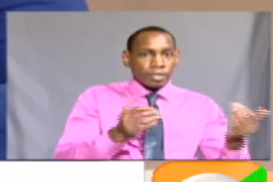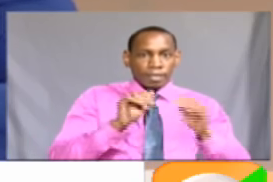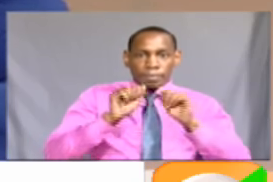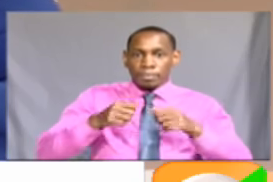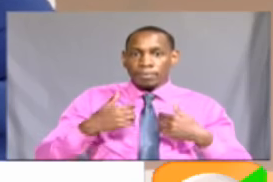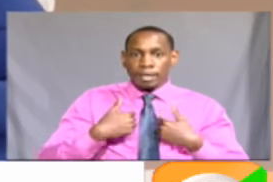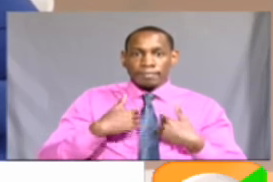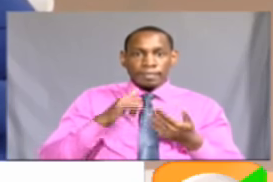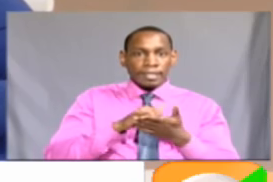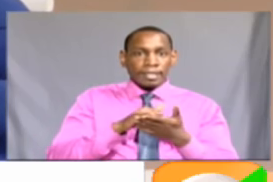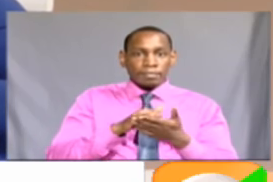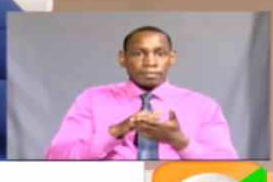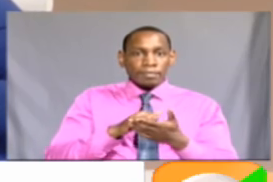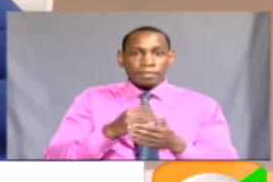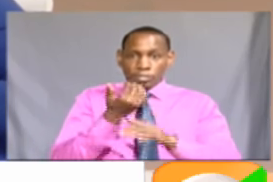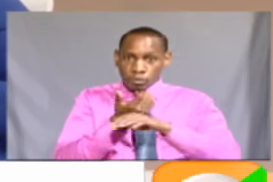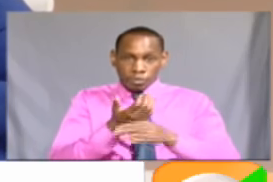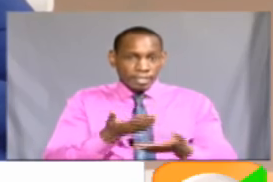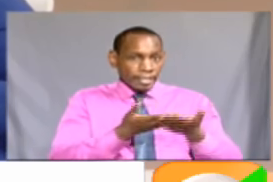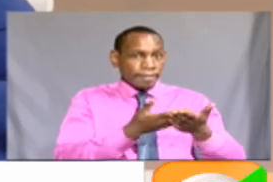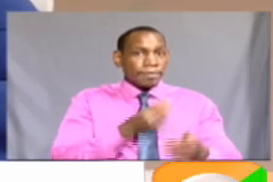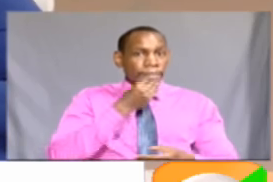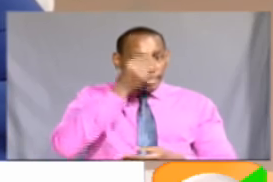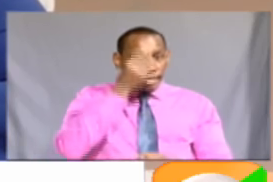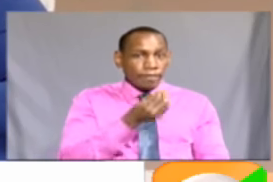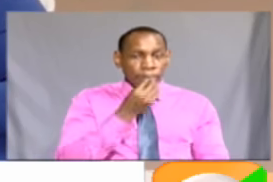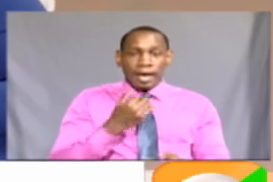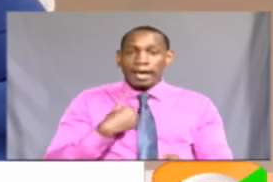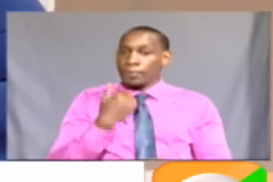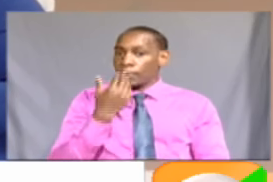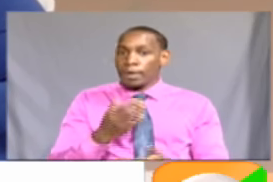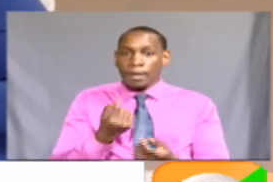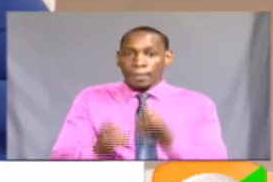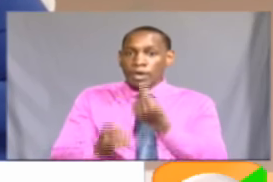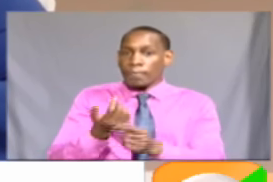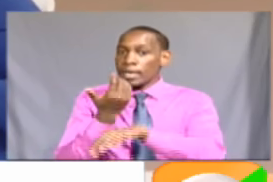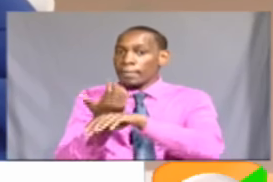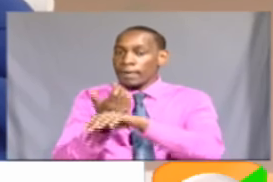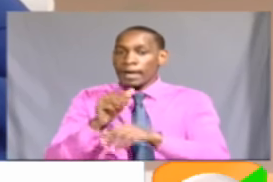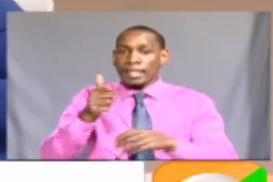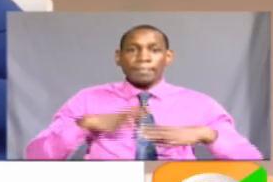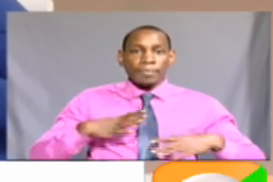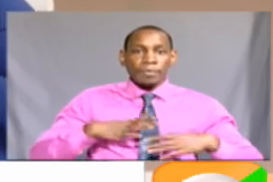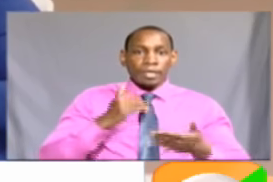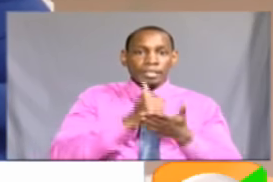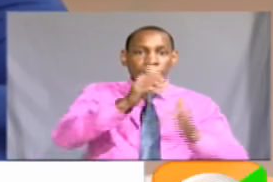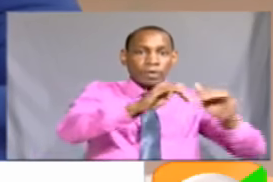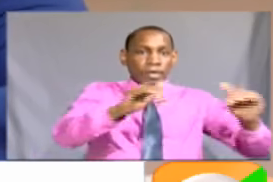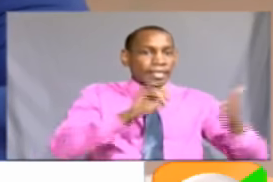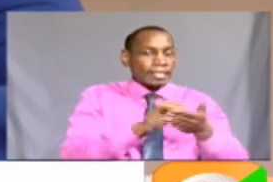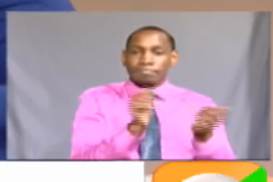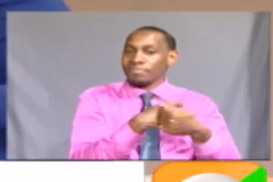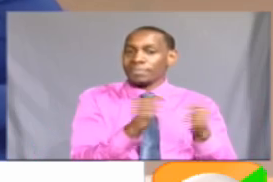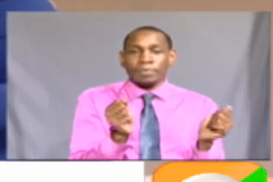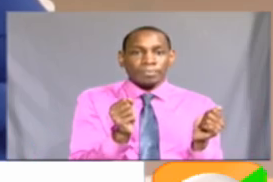could make them believe that there's actually food that is cooking. When there wasn't anything, she was boiling stones. And you have people in quarantine who are unable, who